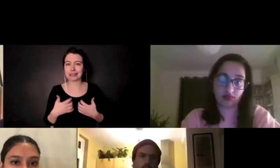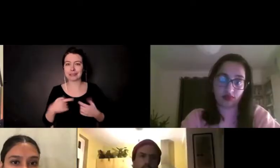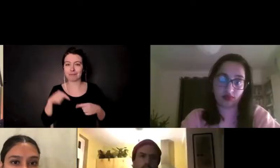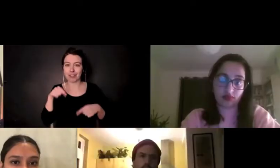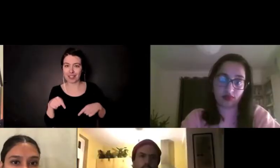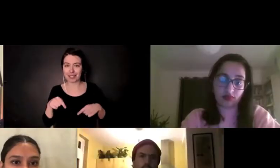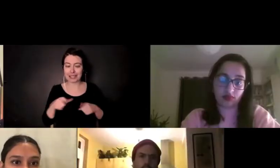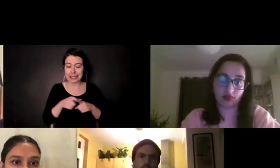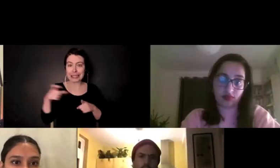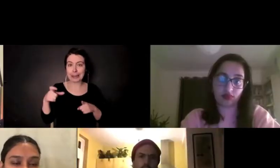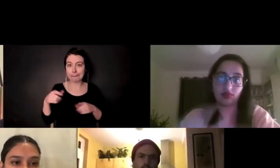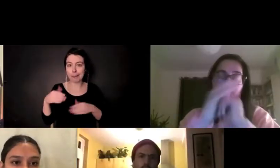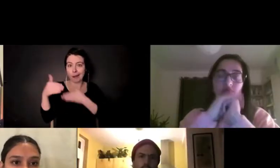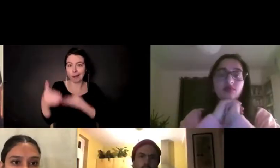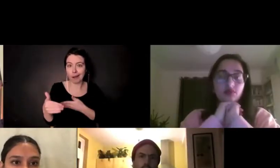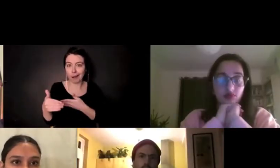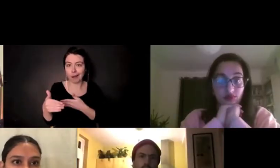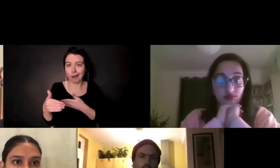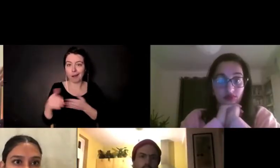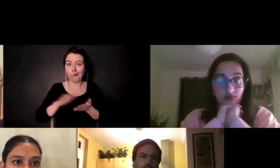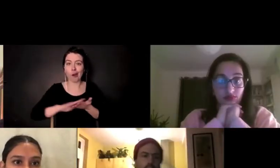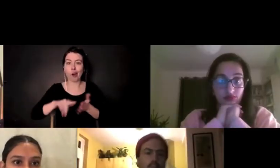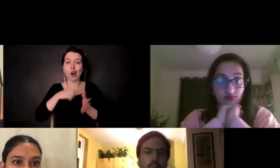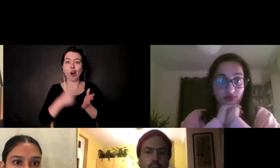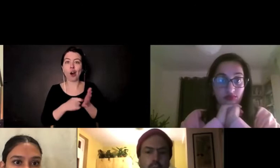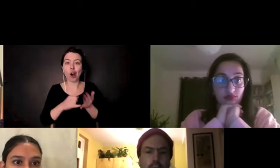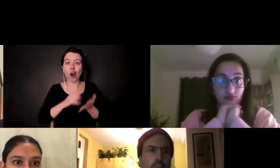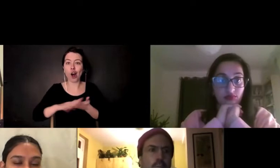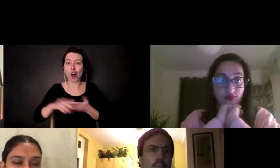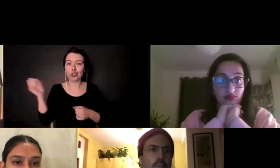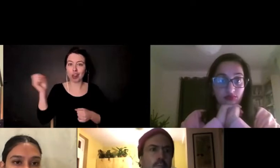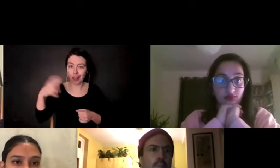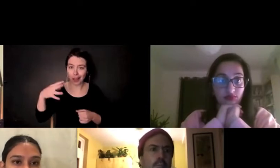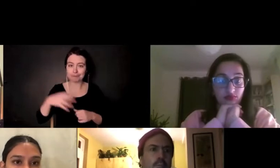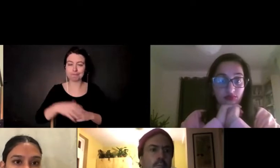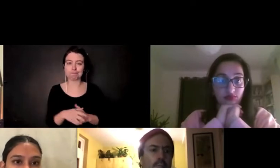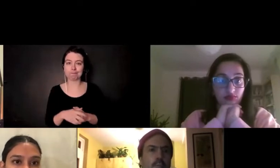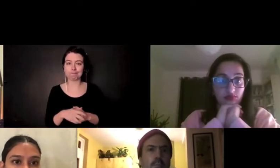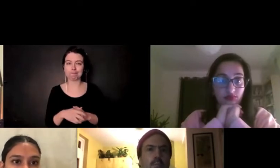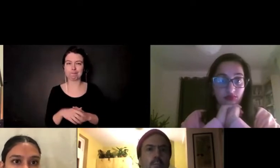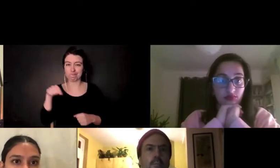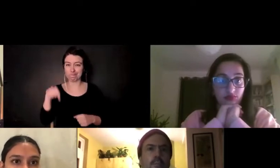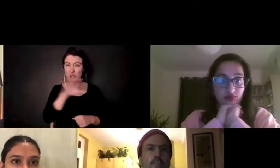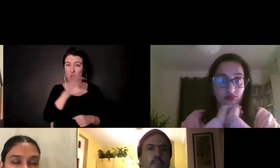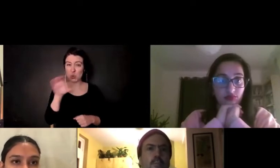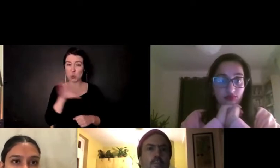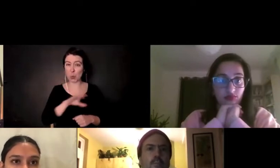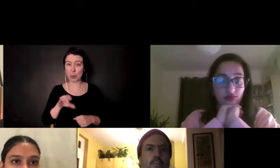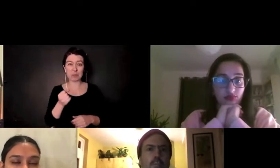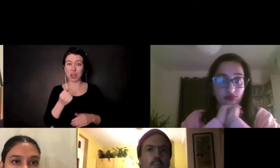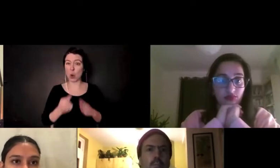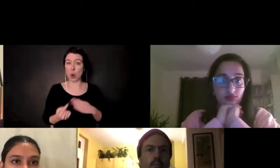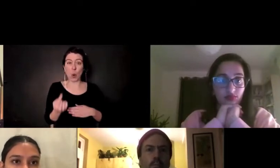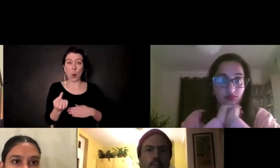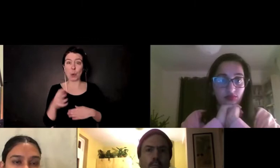Light. And this online platform, Zoom, has basically been our only gathering space